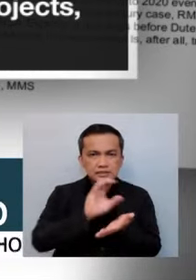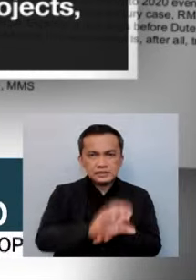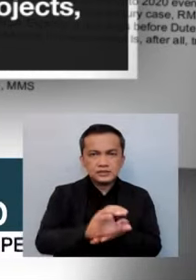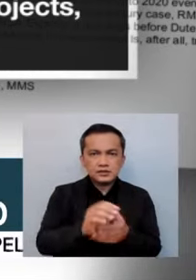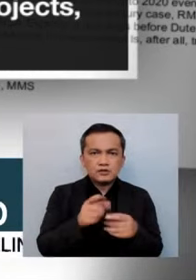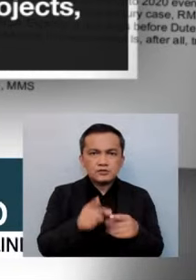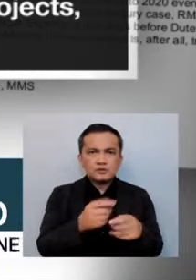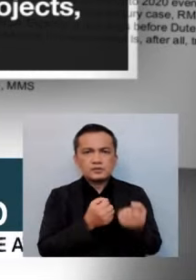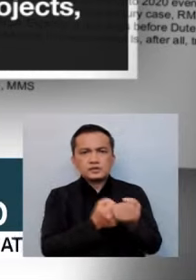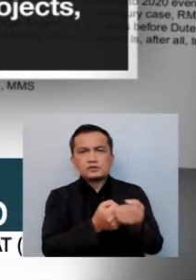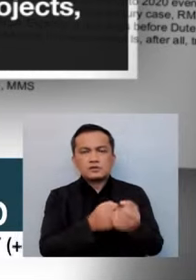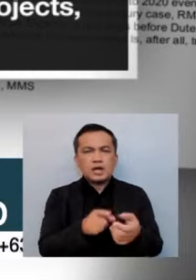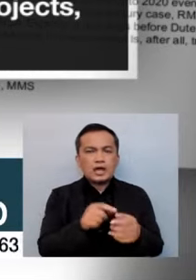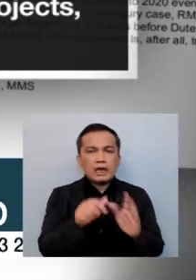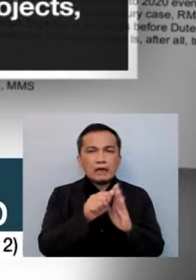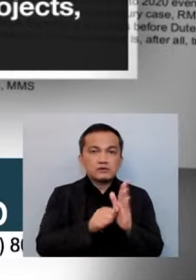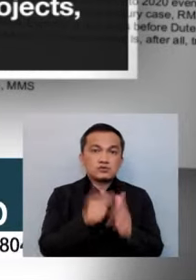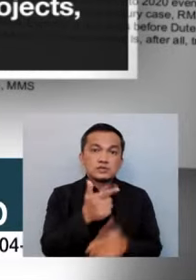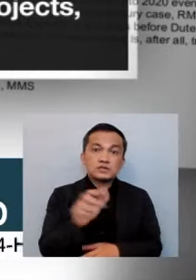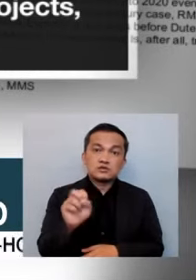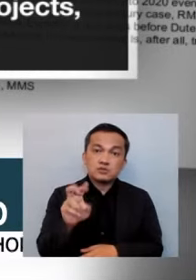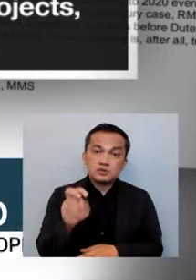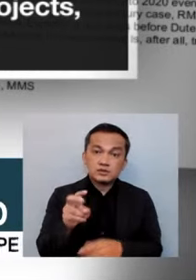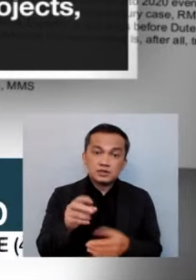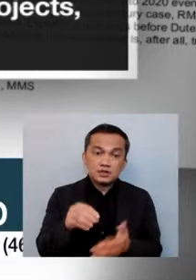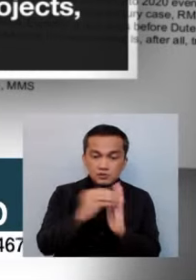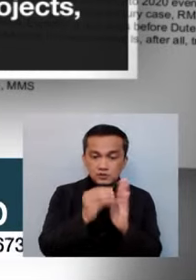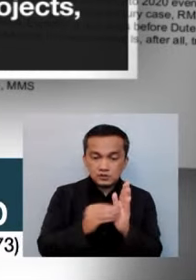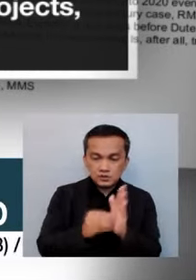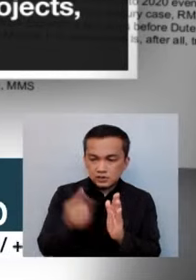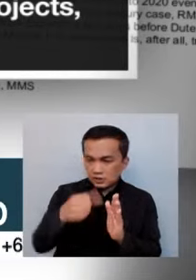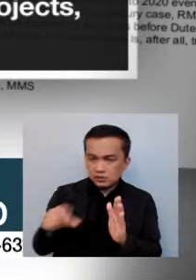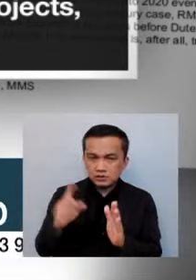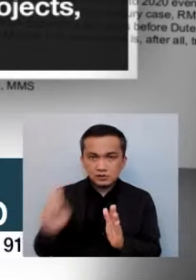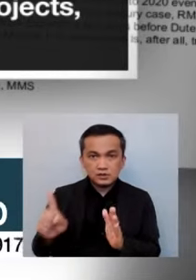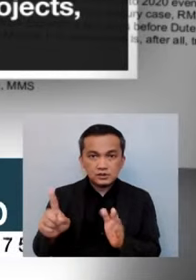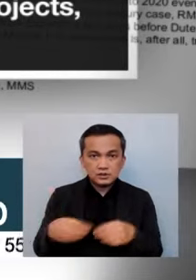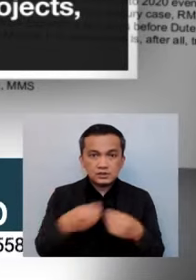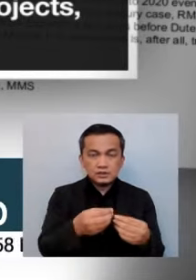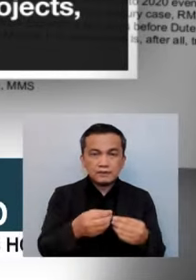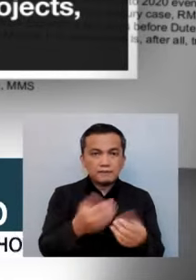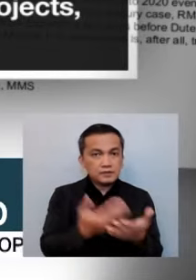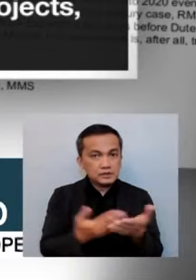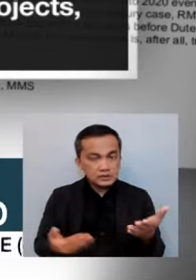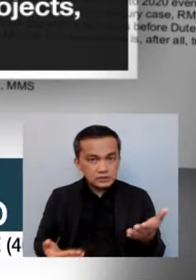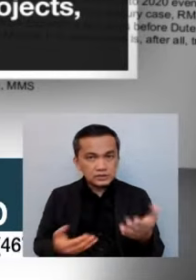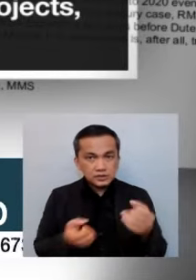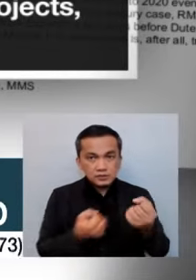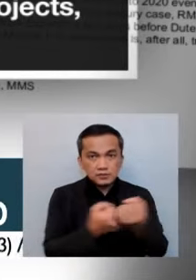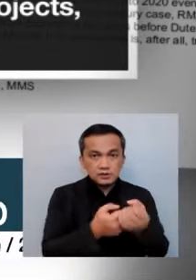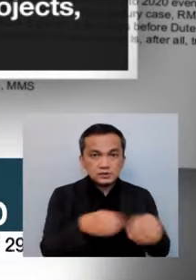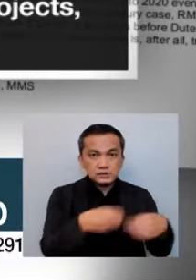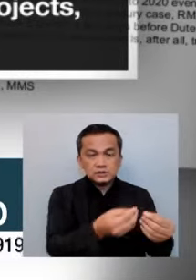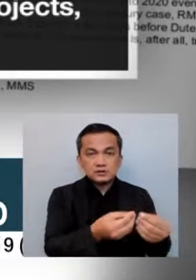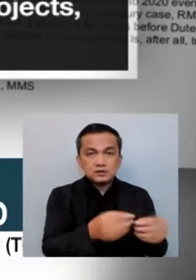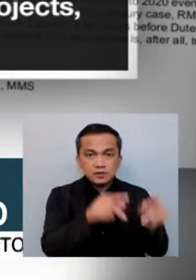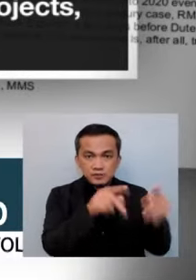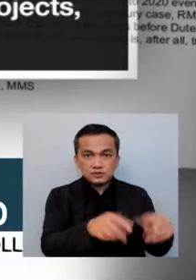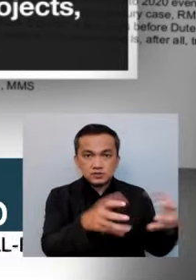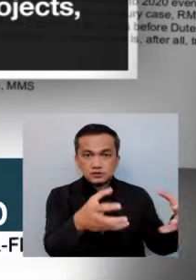Suppression Act of 2012. The provision punishes anyone who makes available any property or funds or financial services to persons or